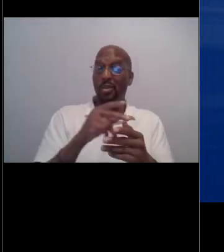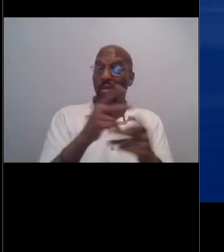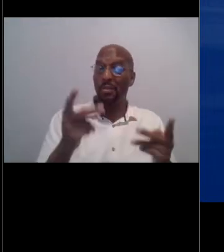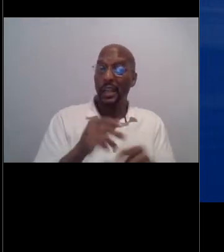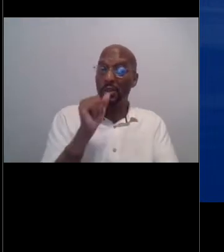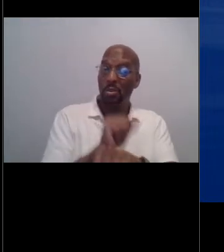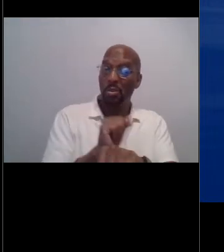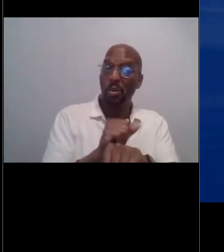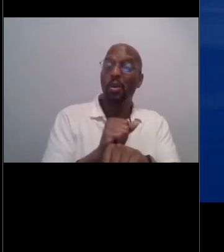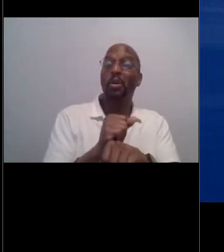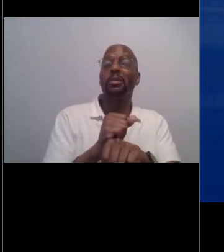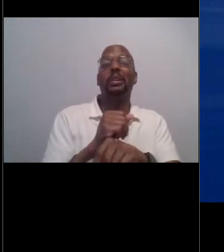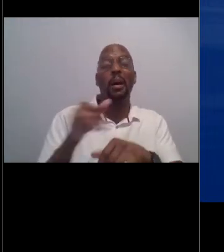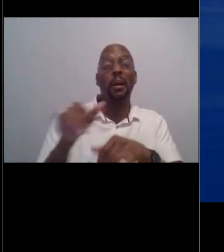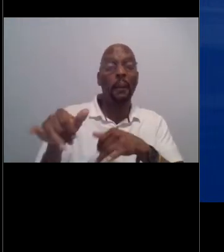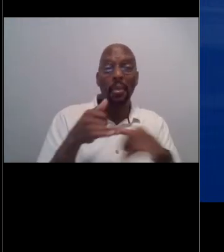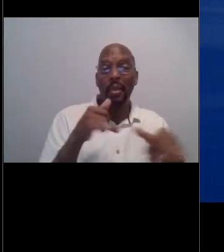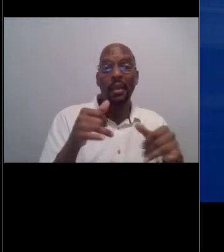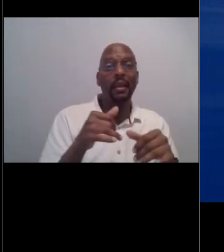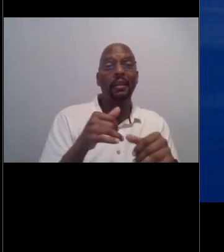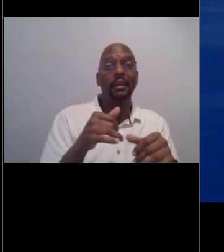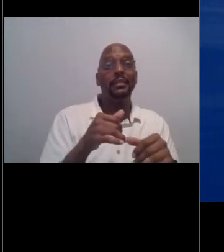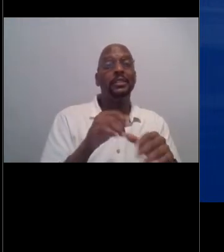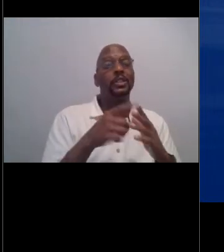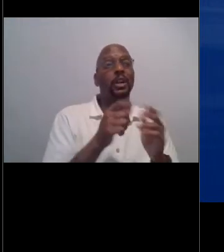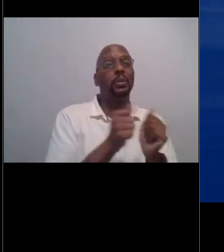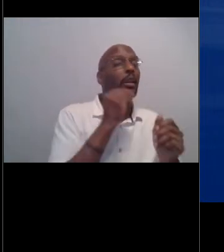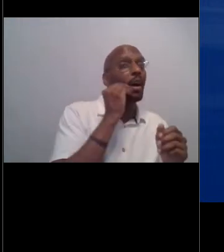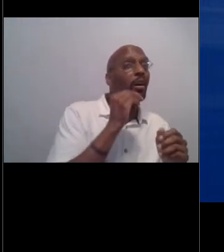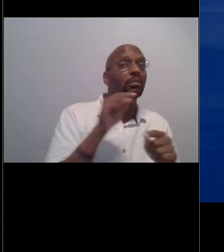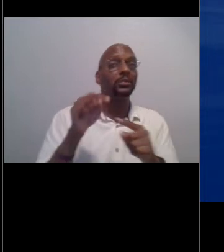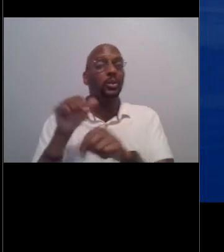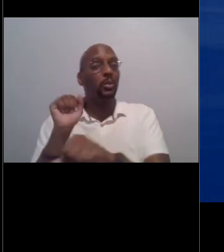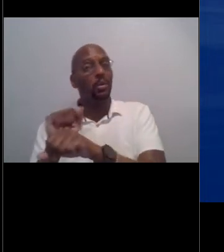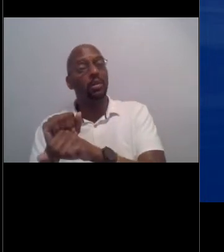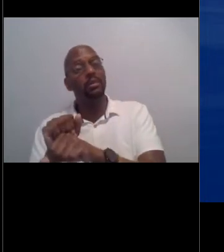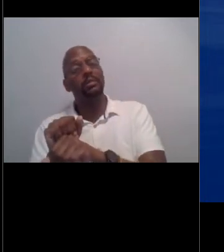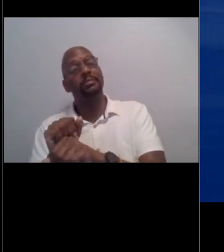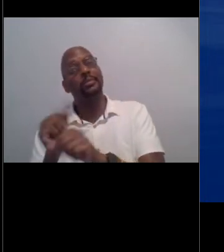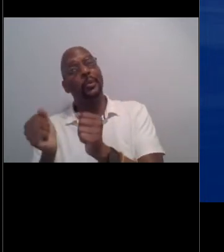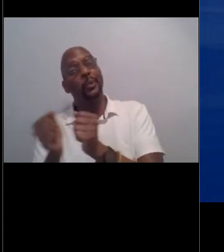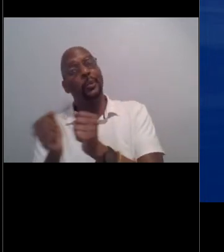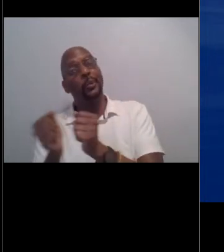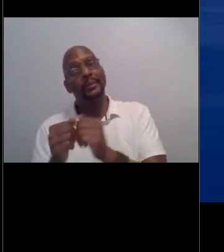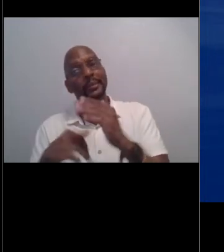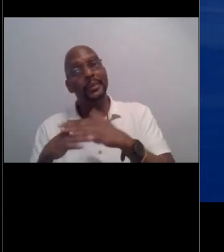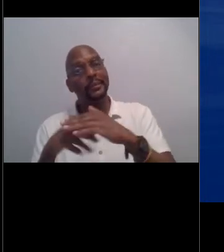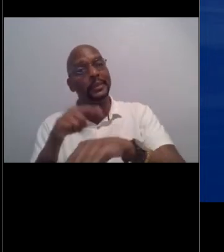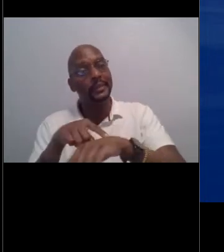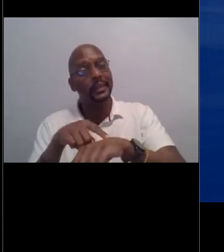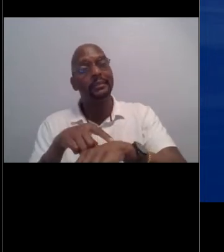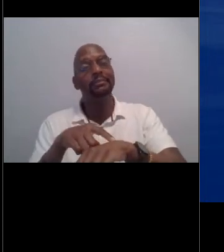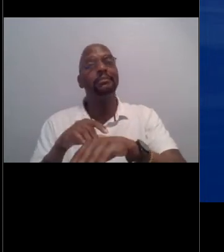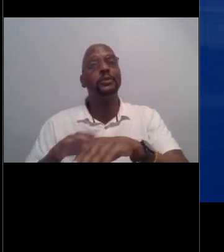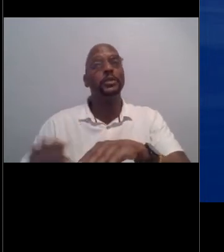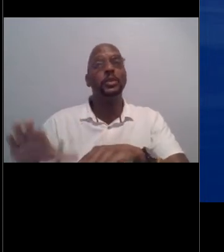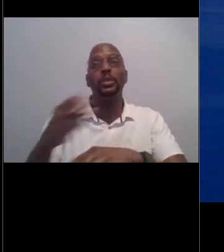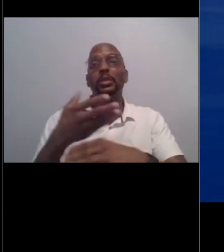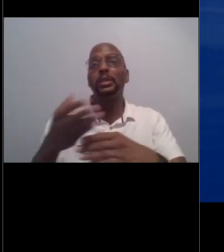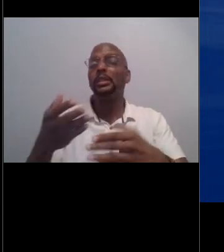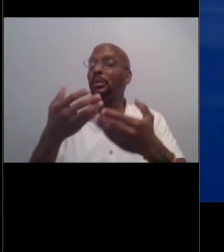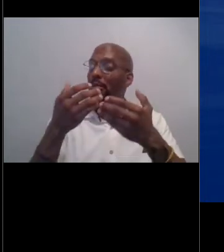recreation, what have you, from A to B in a timely manner, these kinds of things, you know, we have to look at